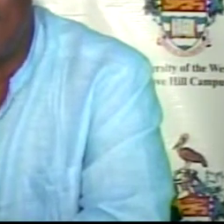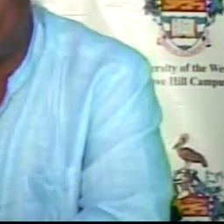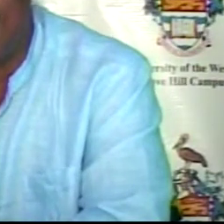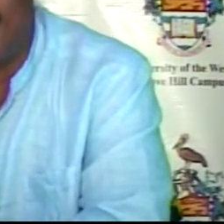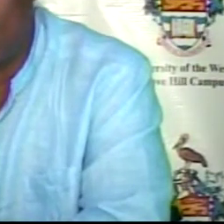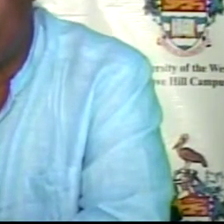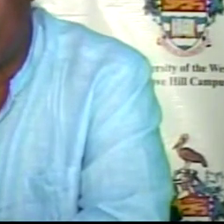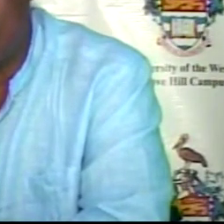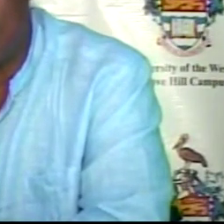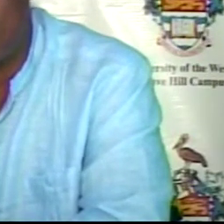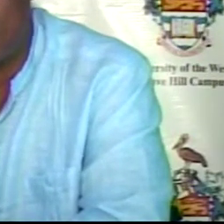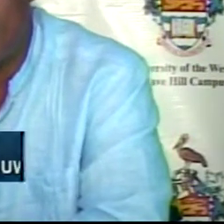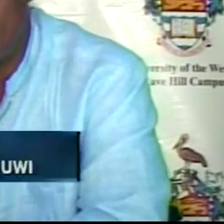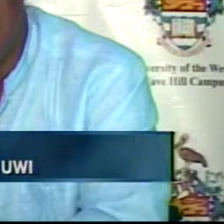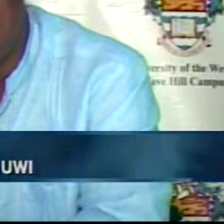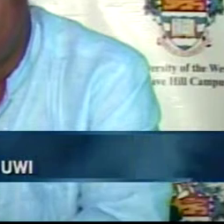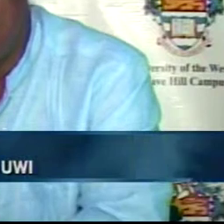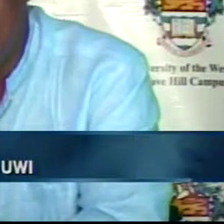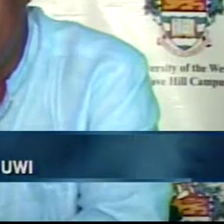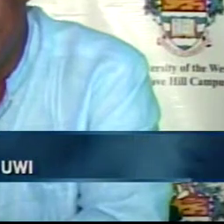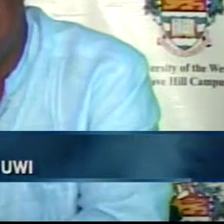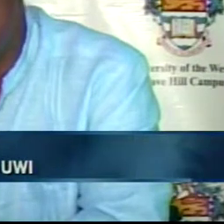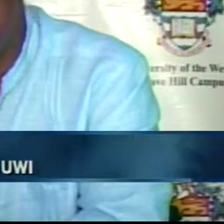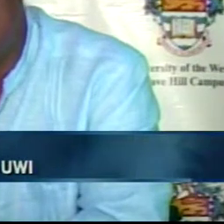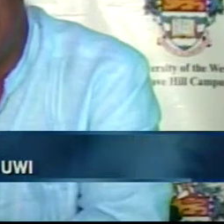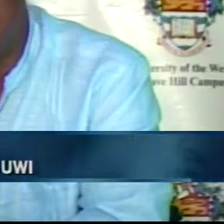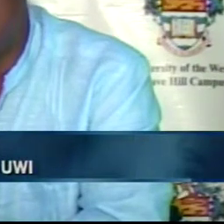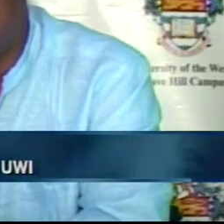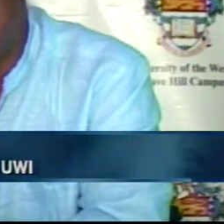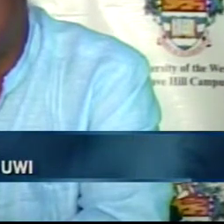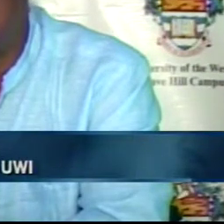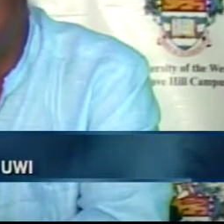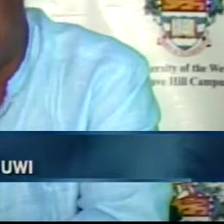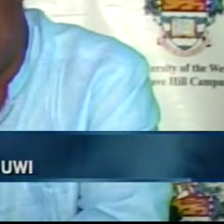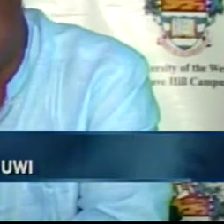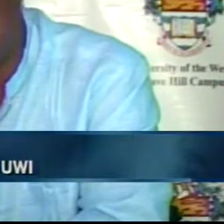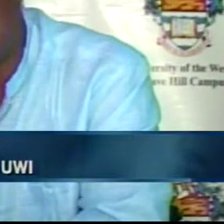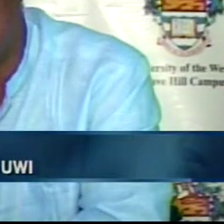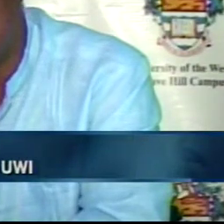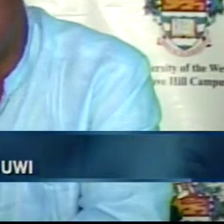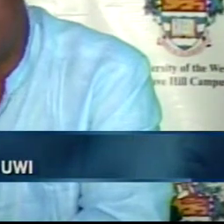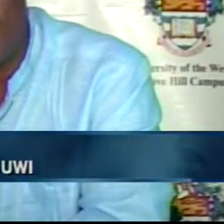majority of them are UWI graduates. So we will need them too to help to set the tone.